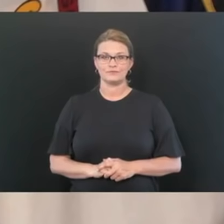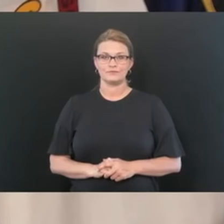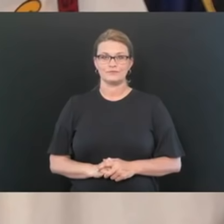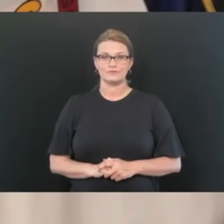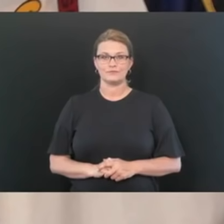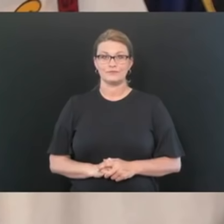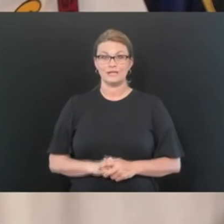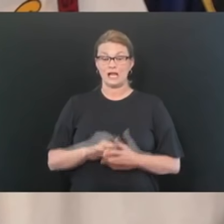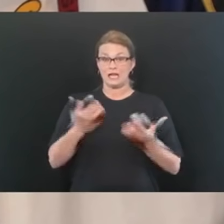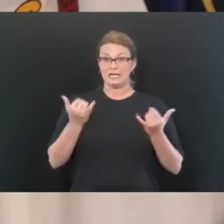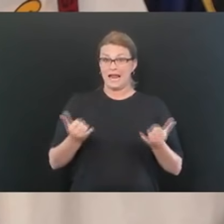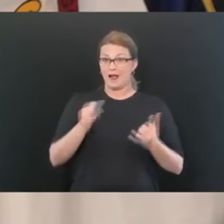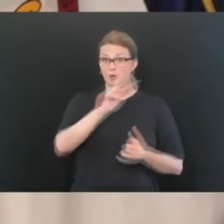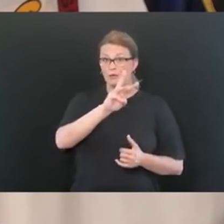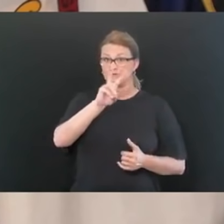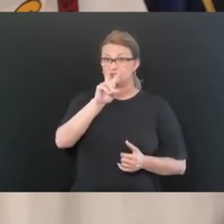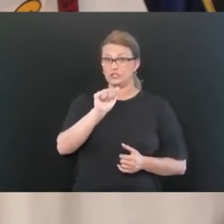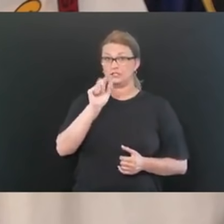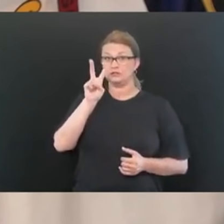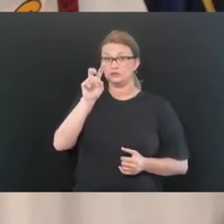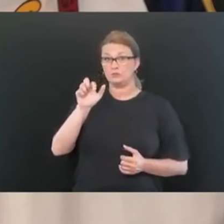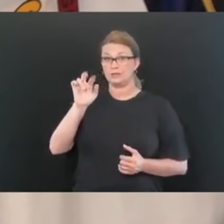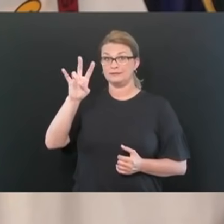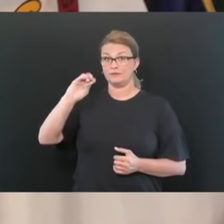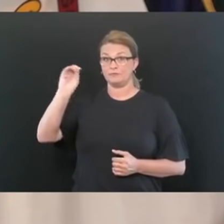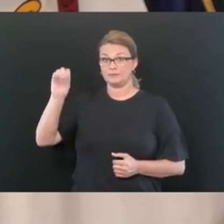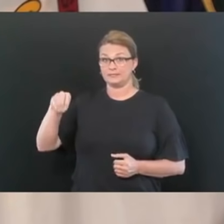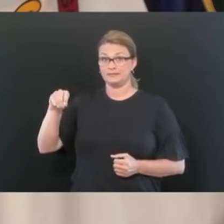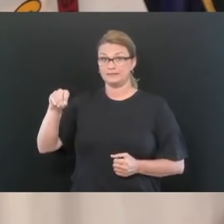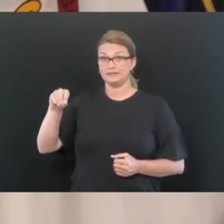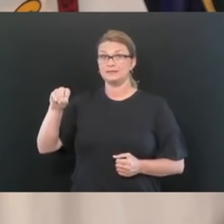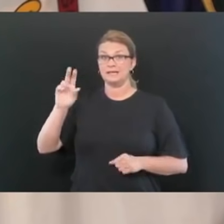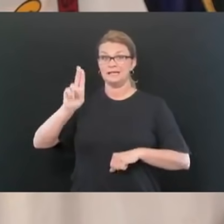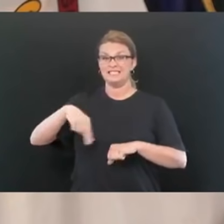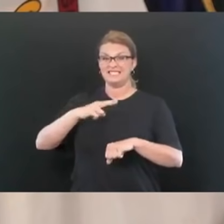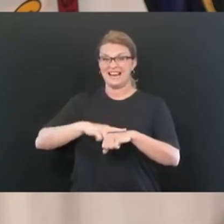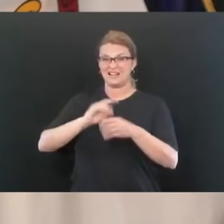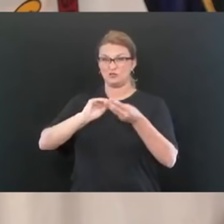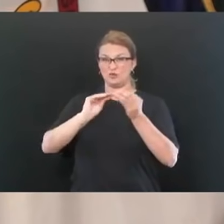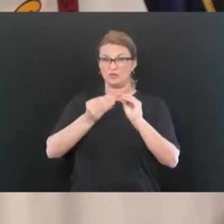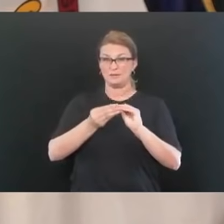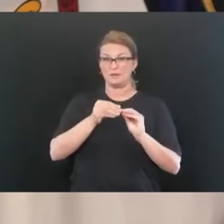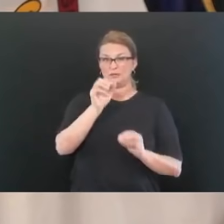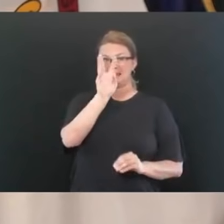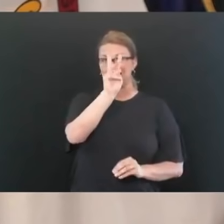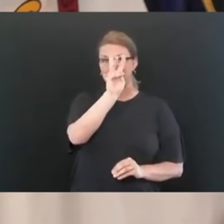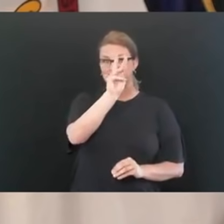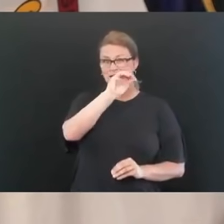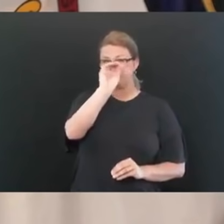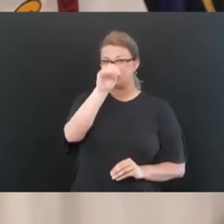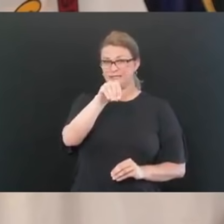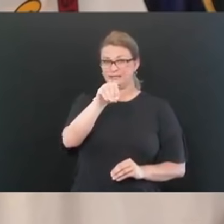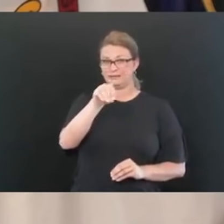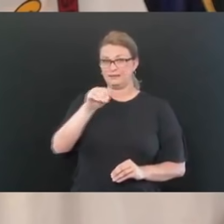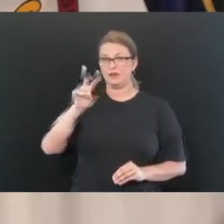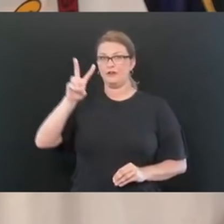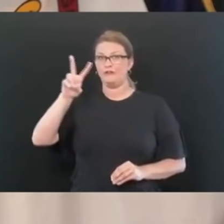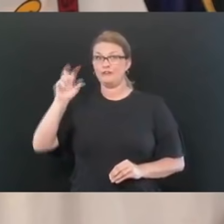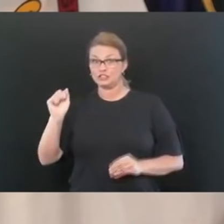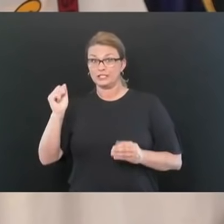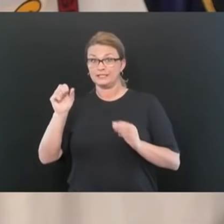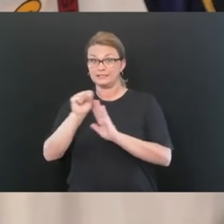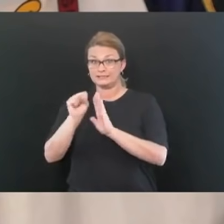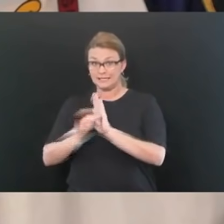at 2.27%. The national average is at 16. Virginia's at